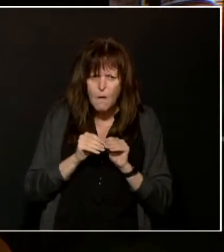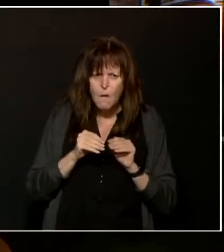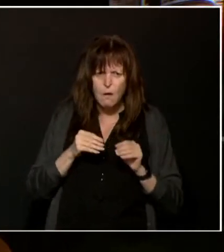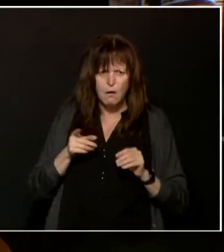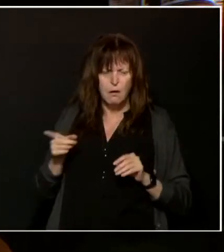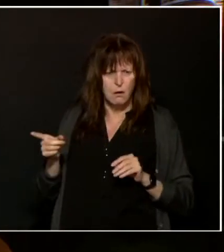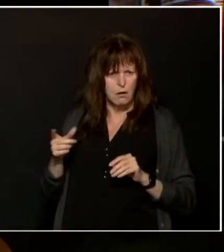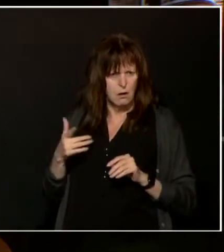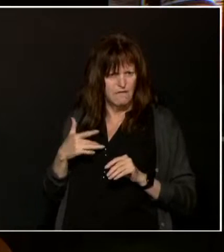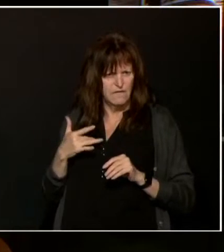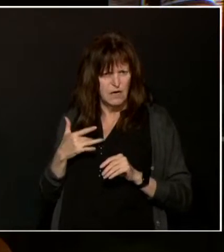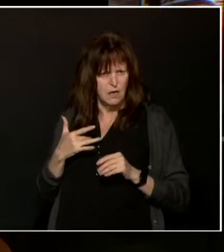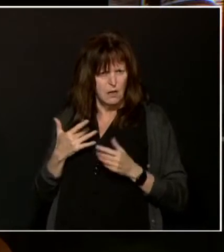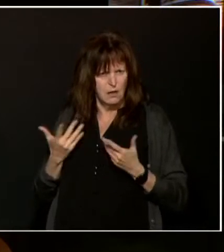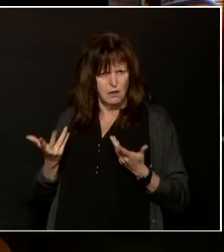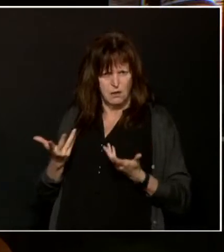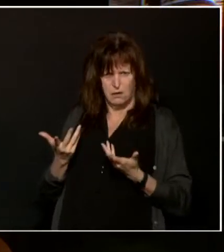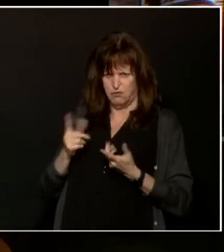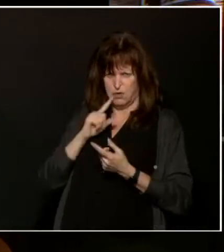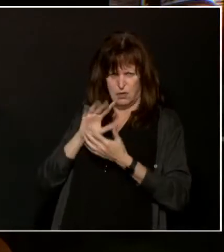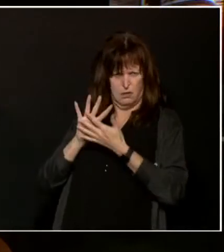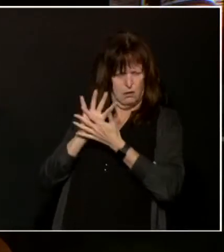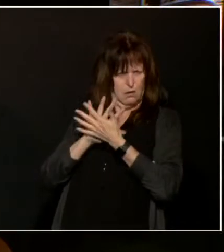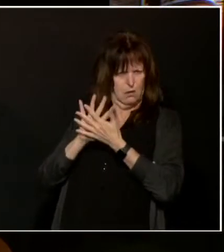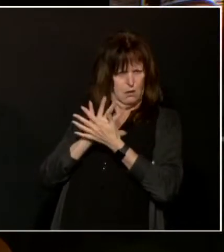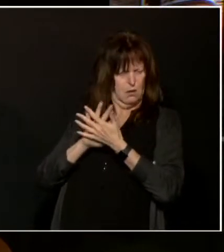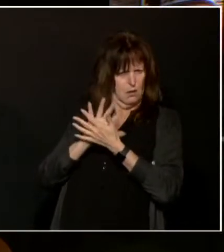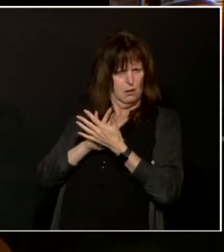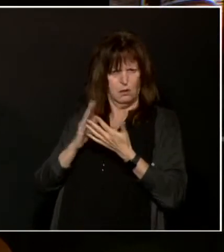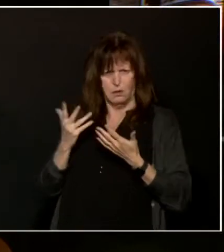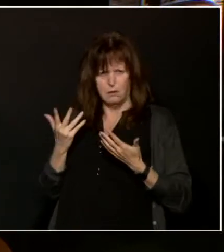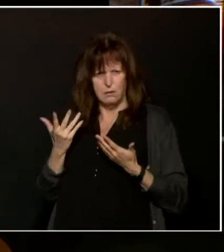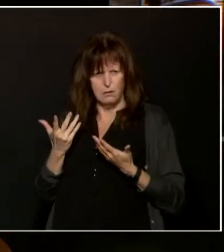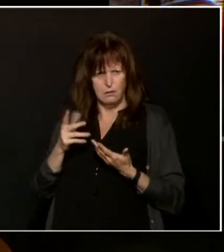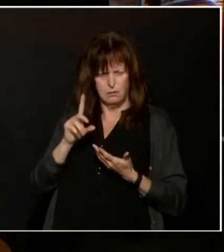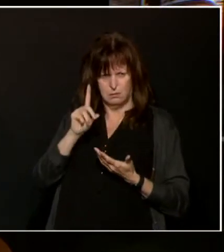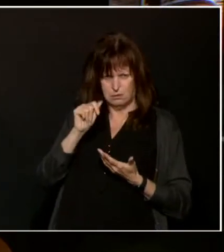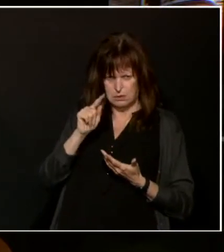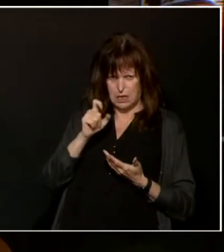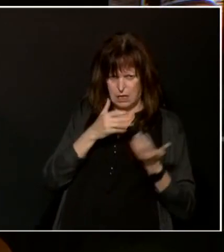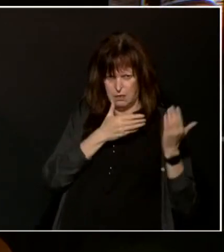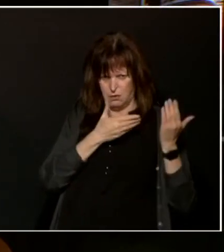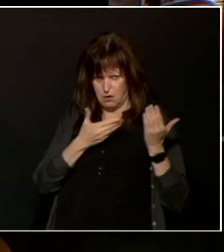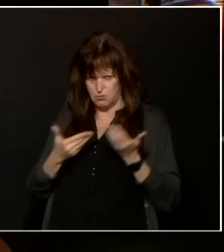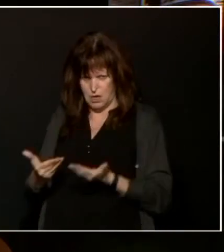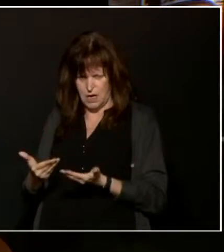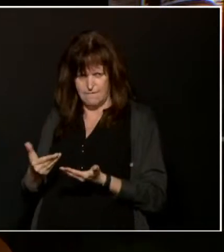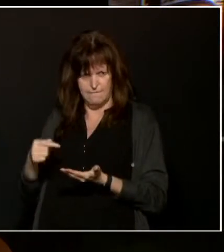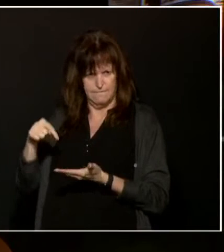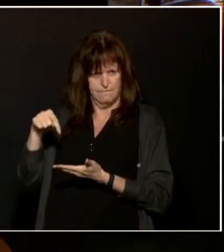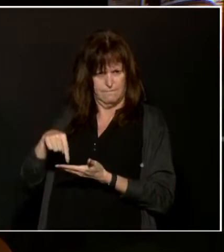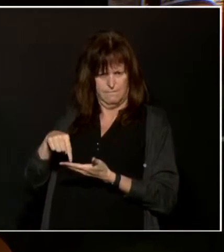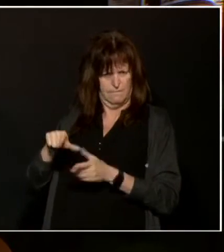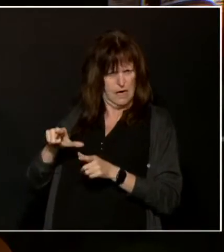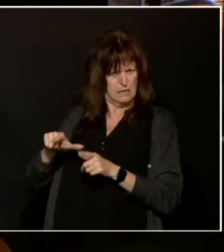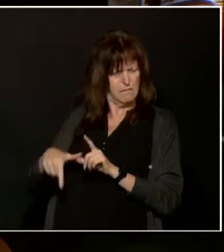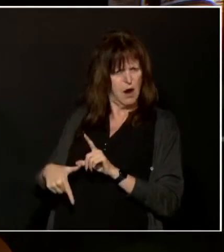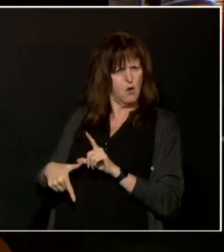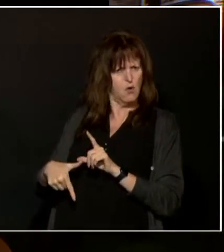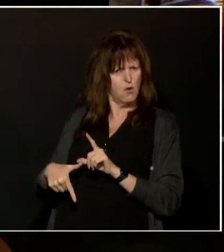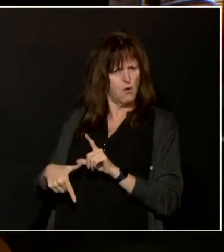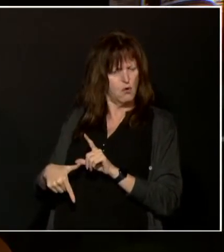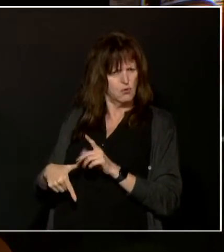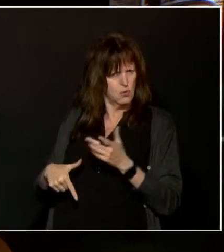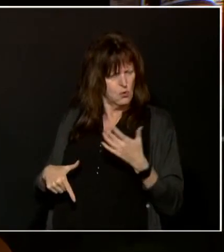short timelines, specifically the expiry date of Astrazeneca doses that are coming, they don't believe that they can